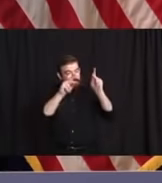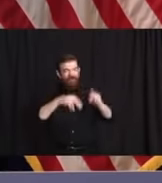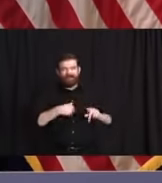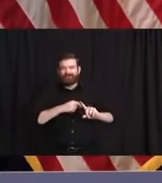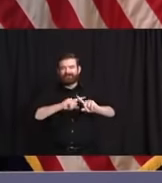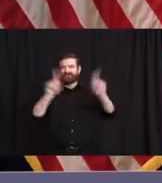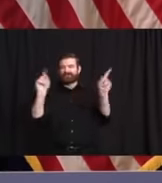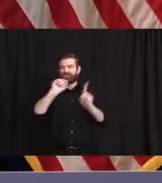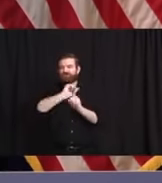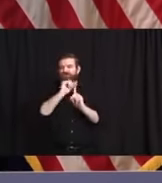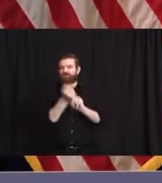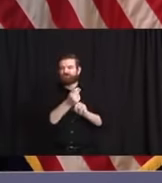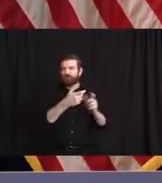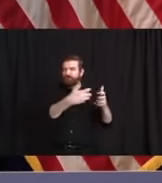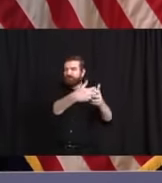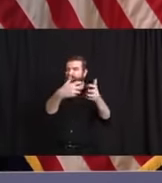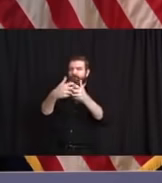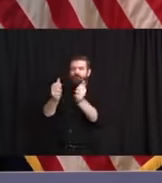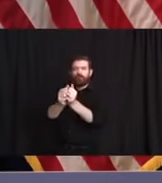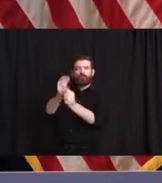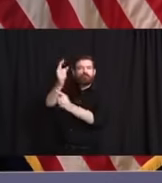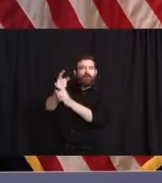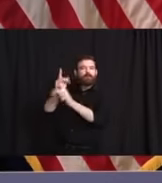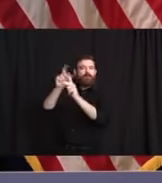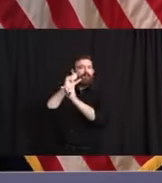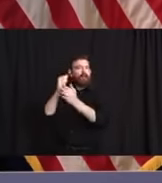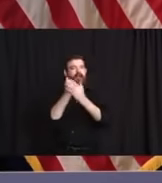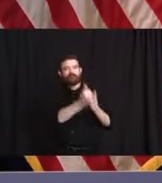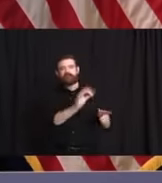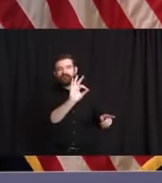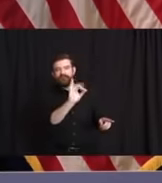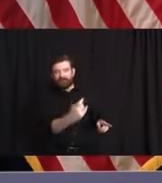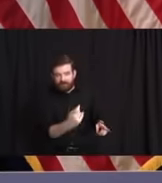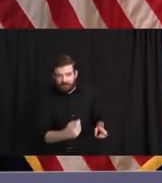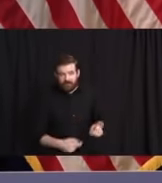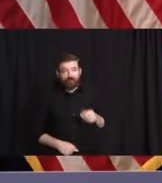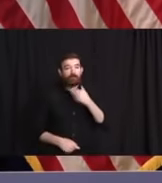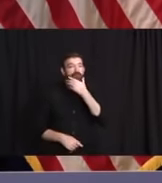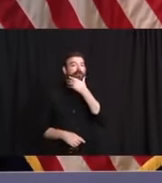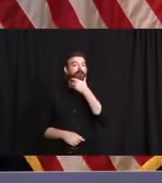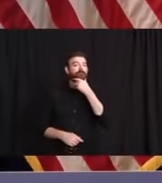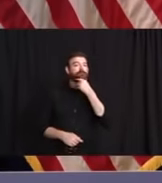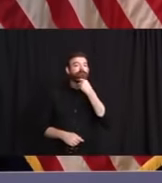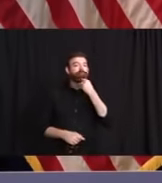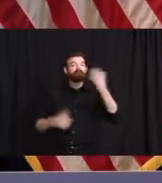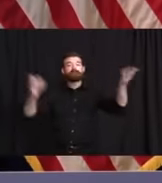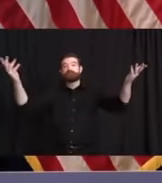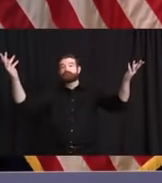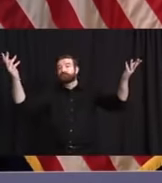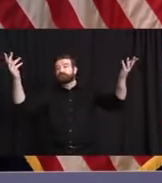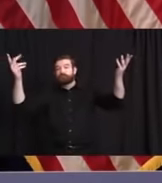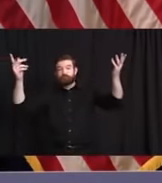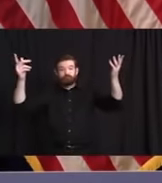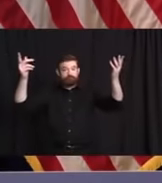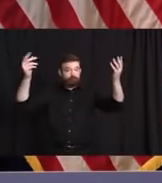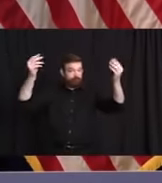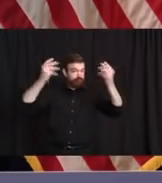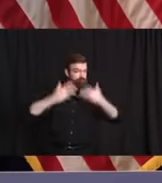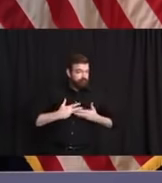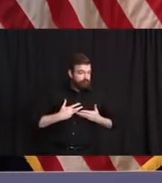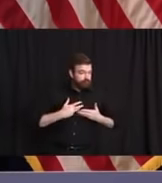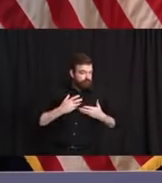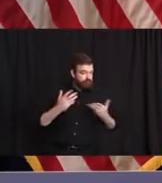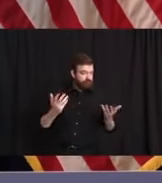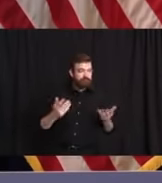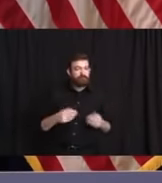if Mahan or Matt determine otherwise, we will come back to you on that. I will just comment that outdoor pools are still on the